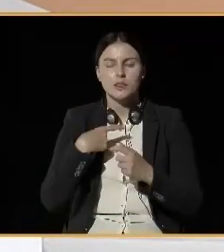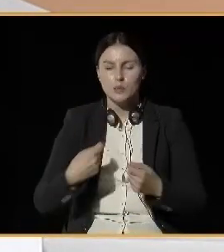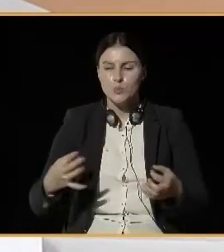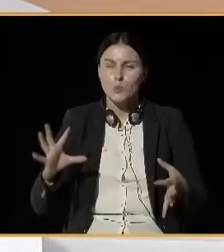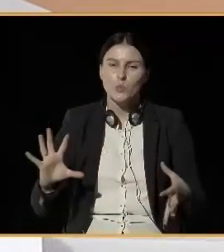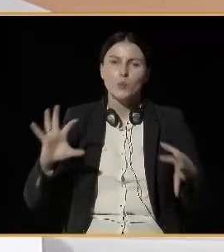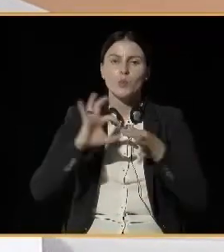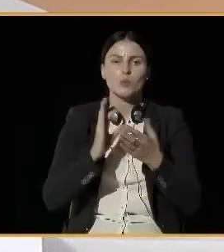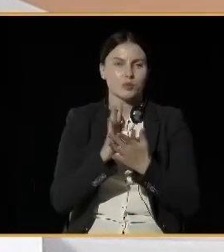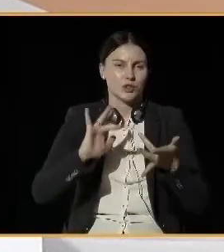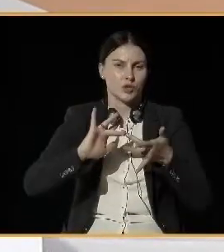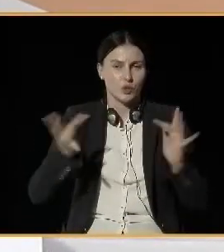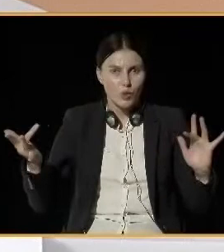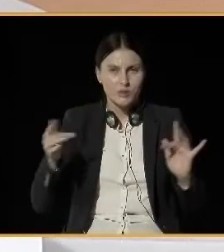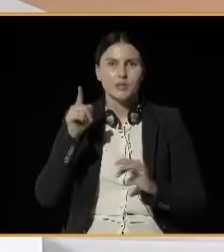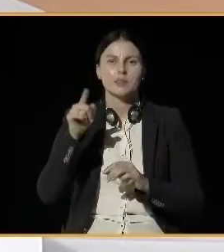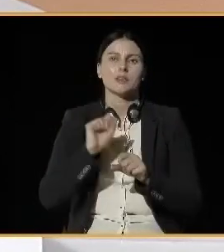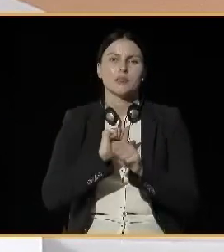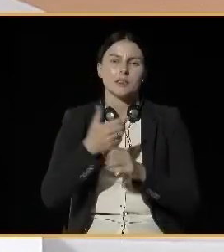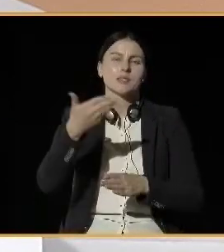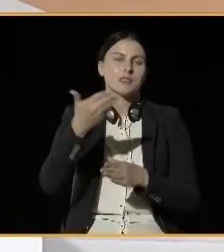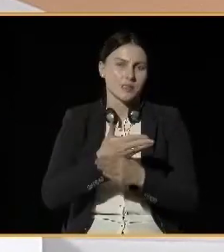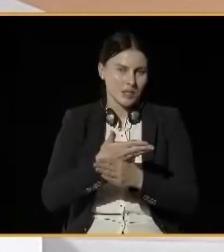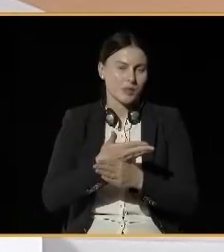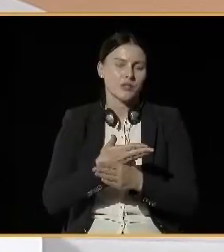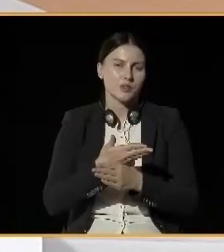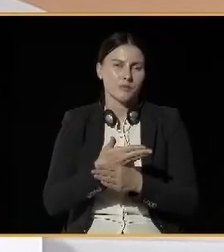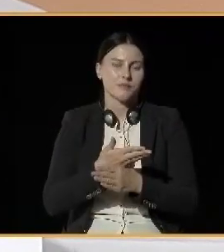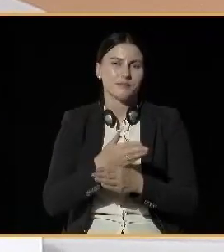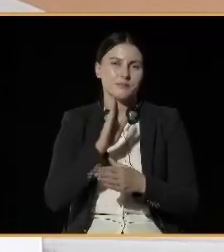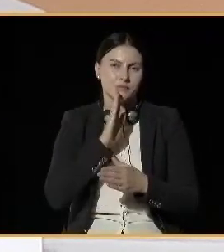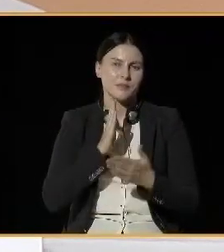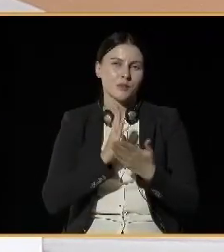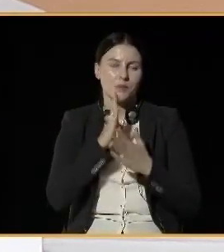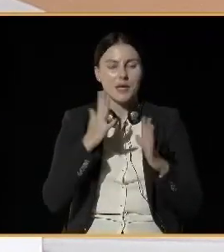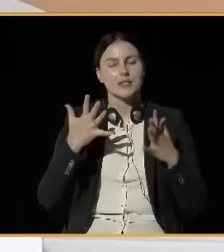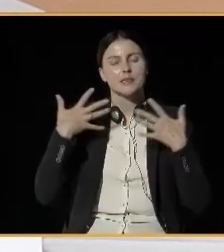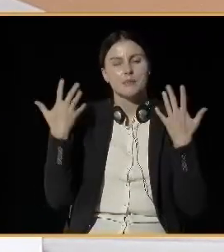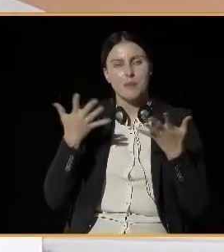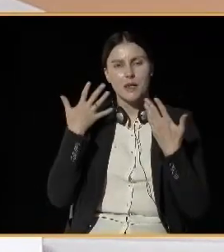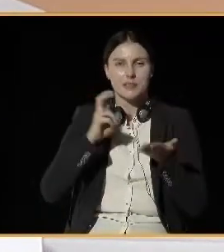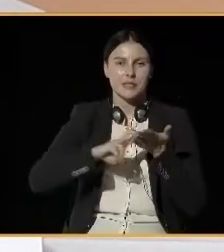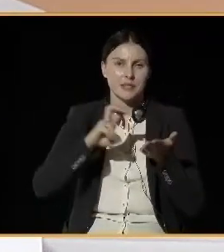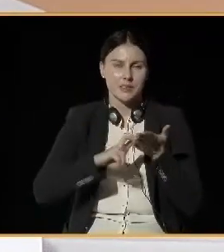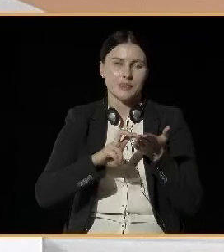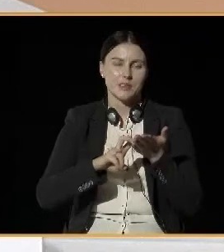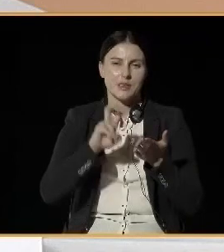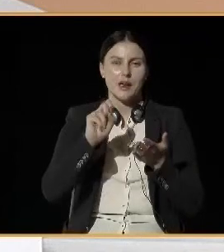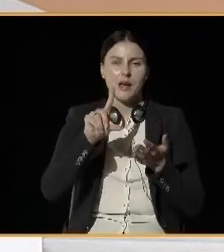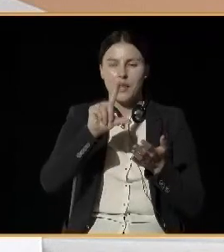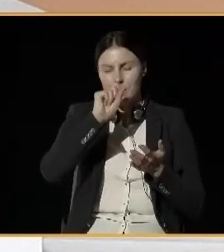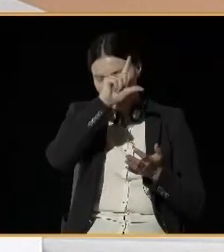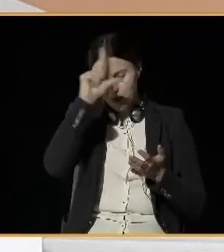lunch. To all of you who are with us online, I would like to invite you to